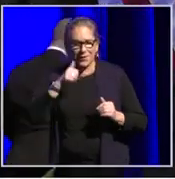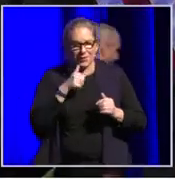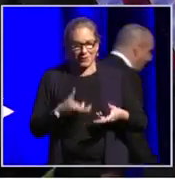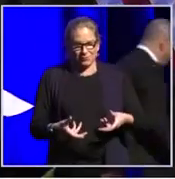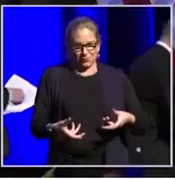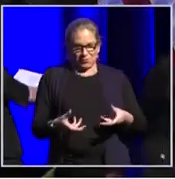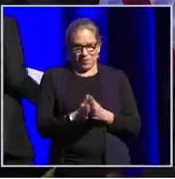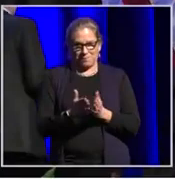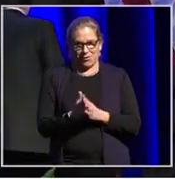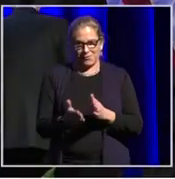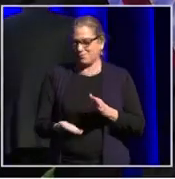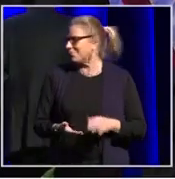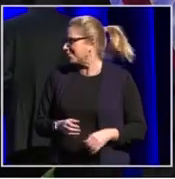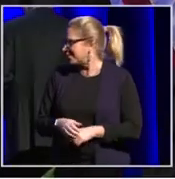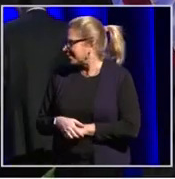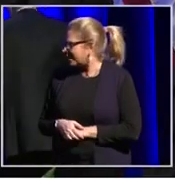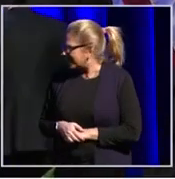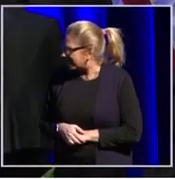Please state your name.